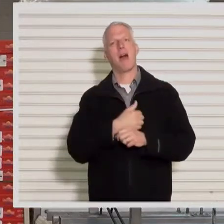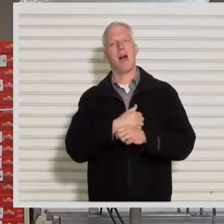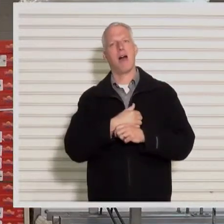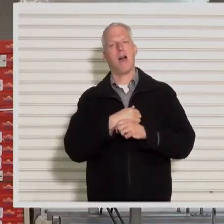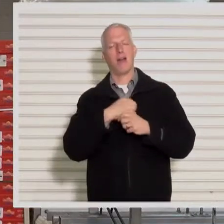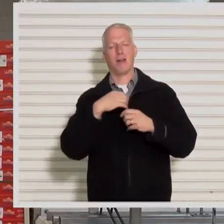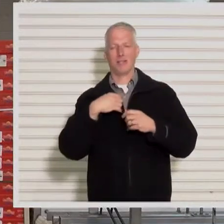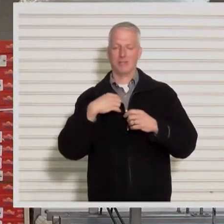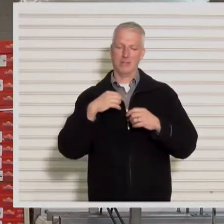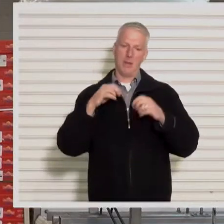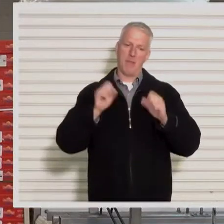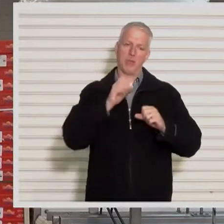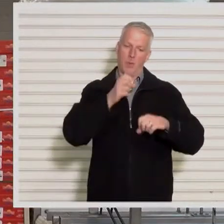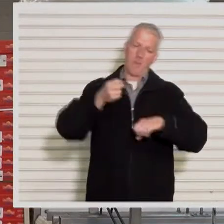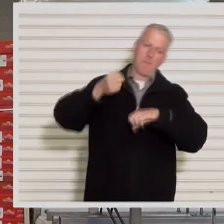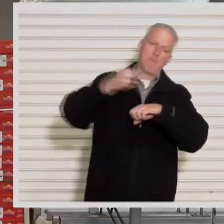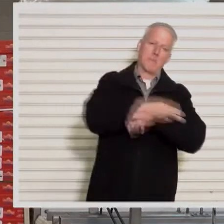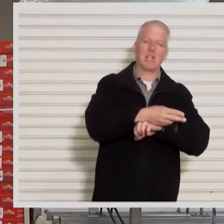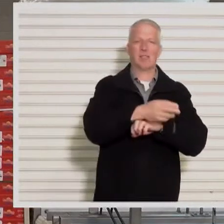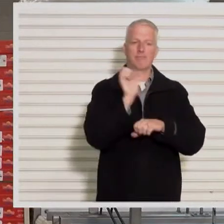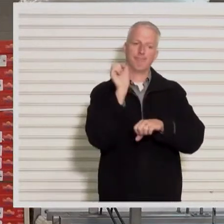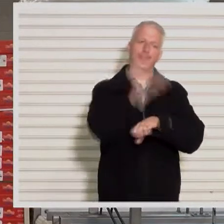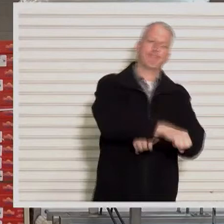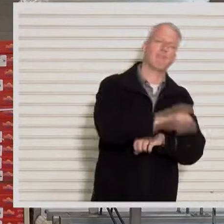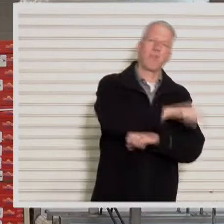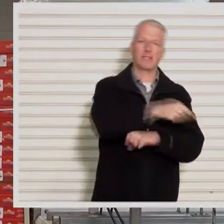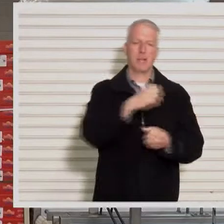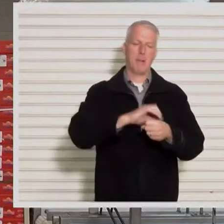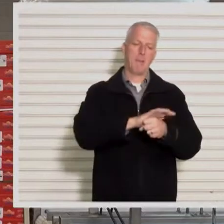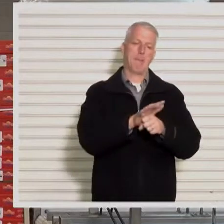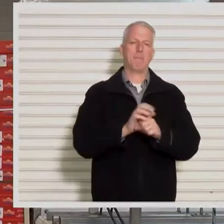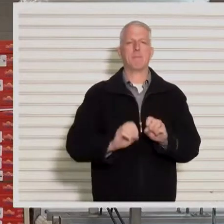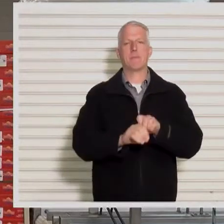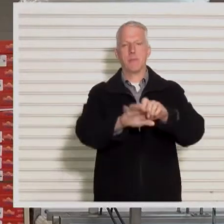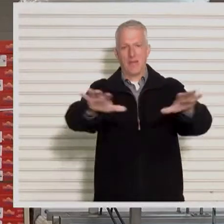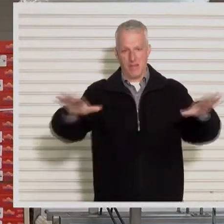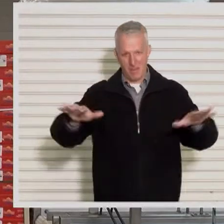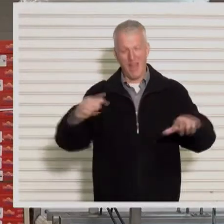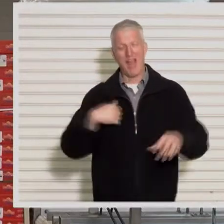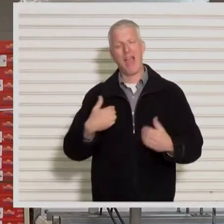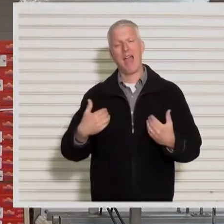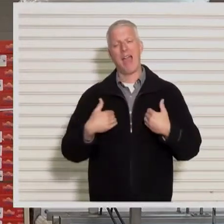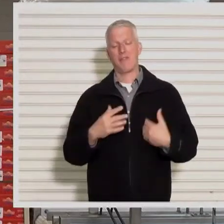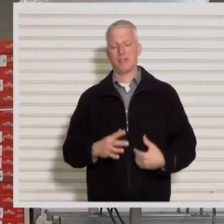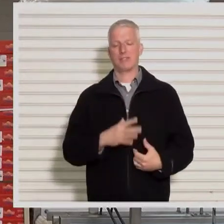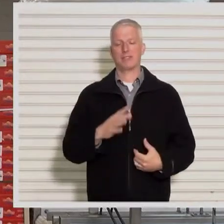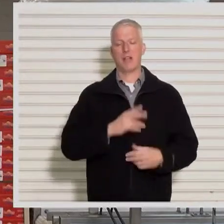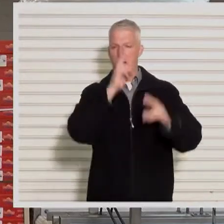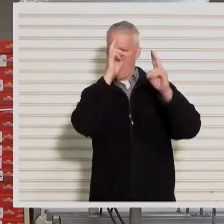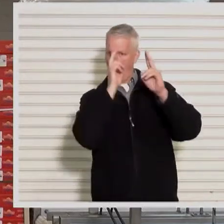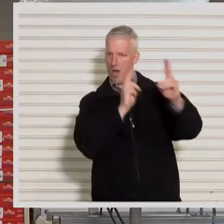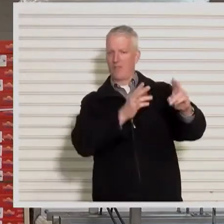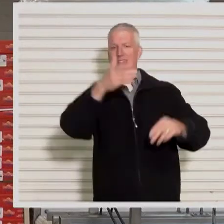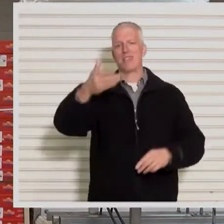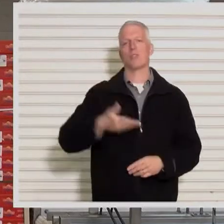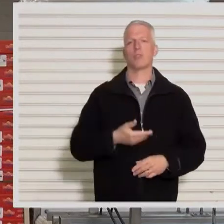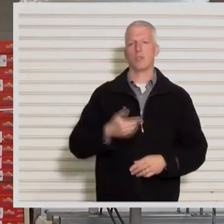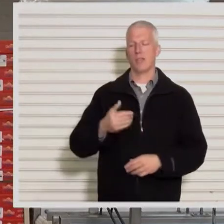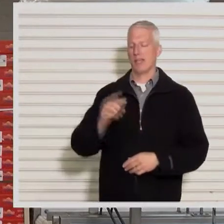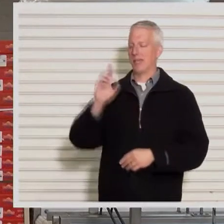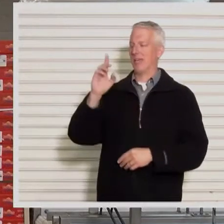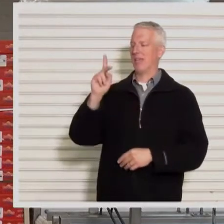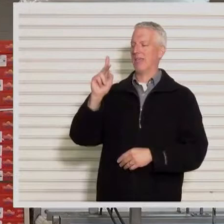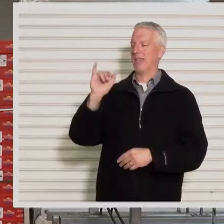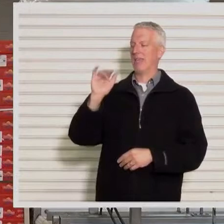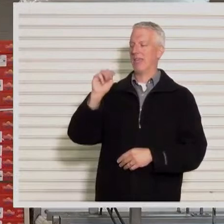beat this pandemic. I have the distinct honor of also introducing Kim Sarawatari, who